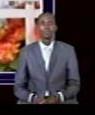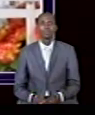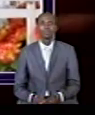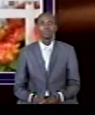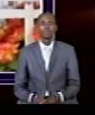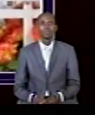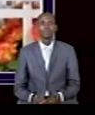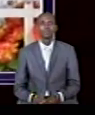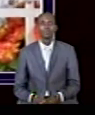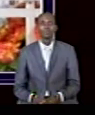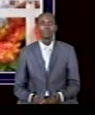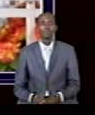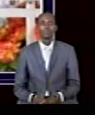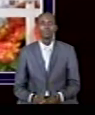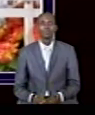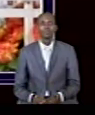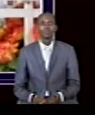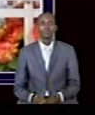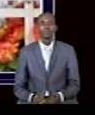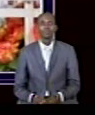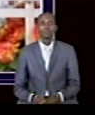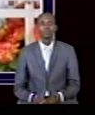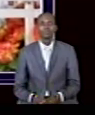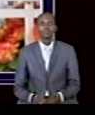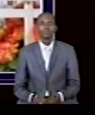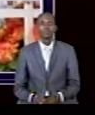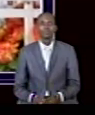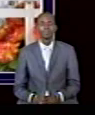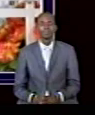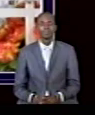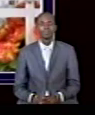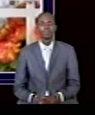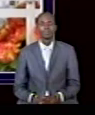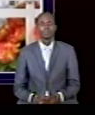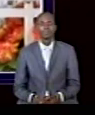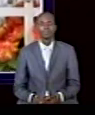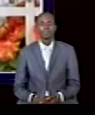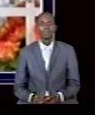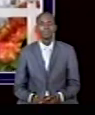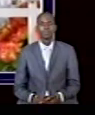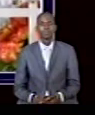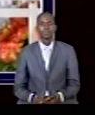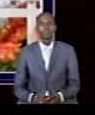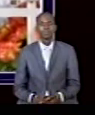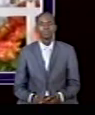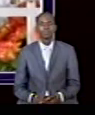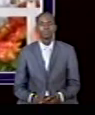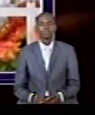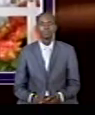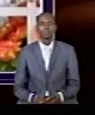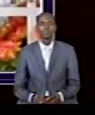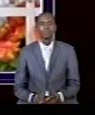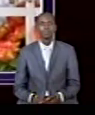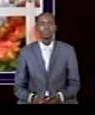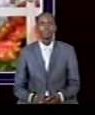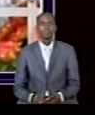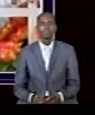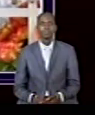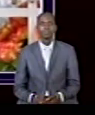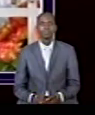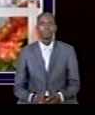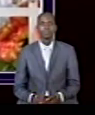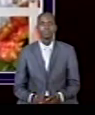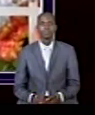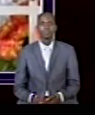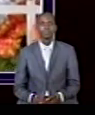som. Abasia manam. Tonga ke minka nyongu senero. Ngan mugoro miki song na. Ngan tie. Inaika, udoka